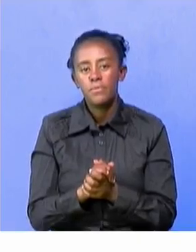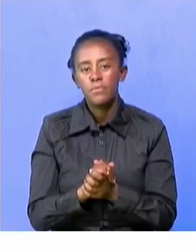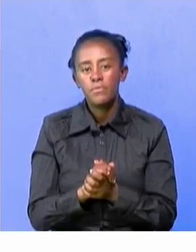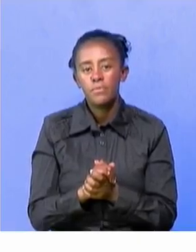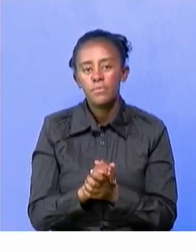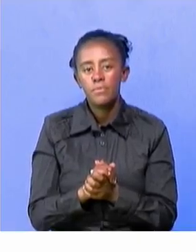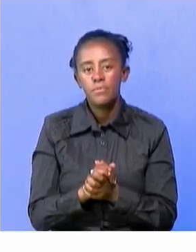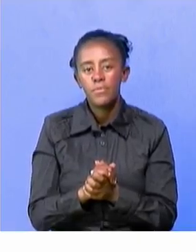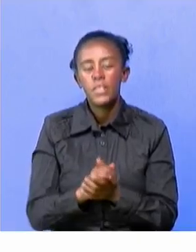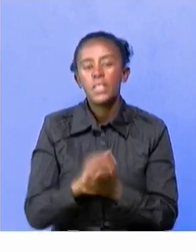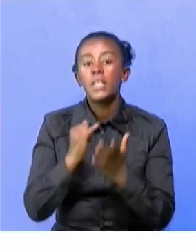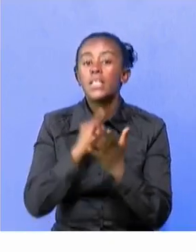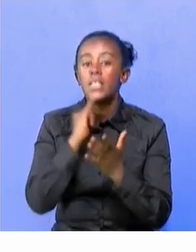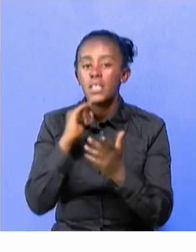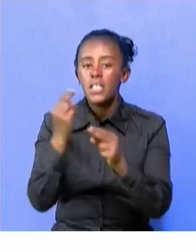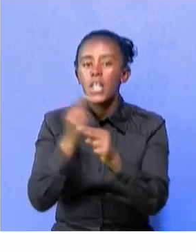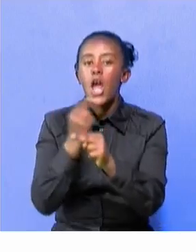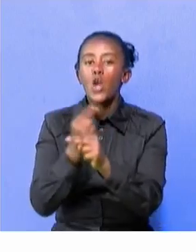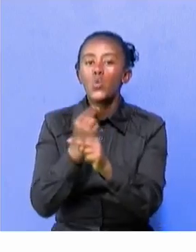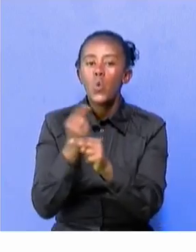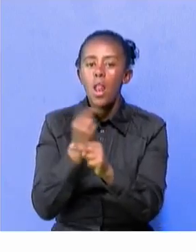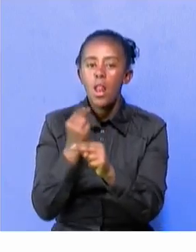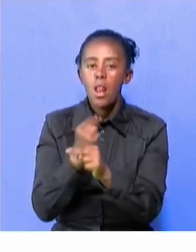its natural